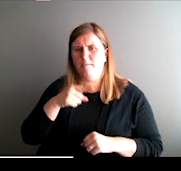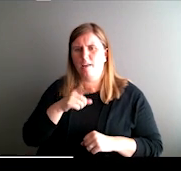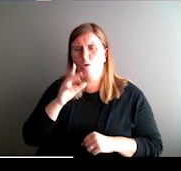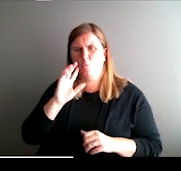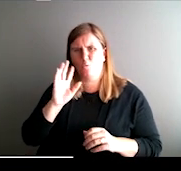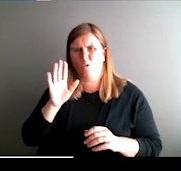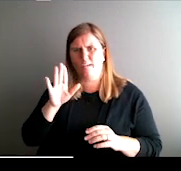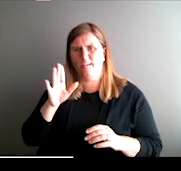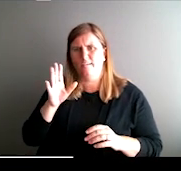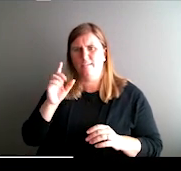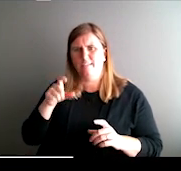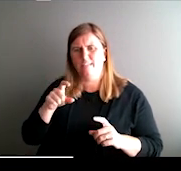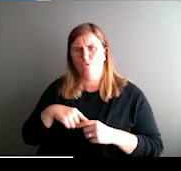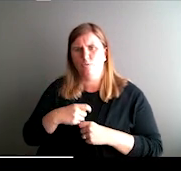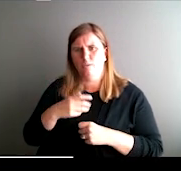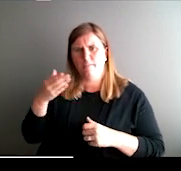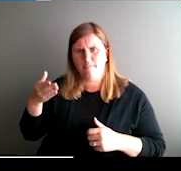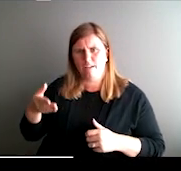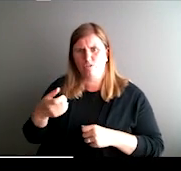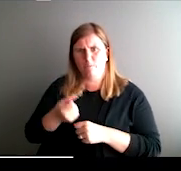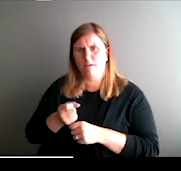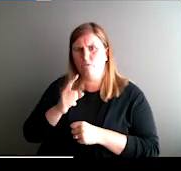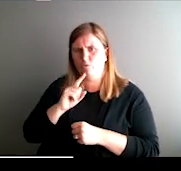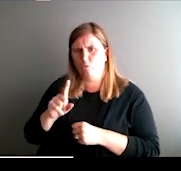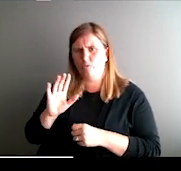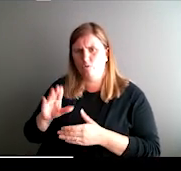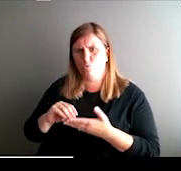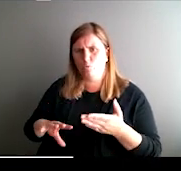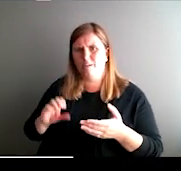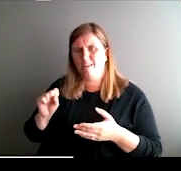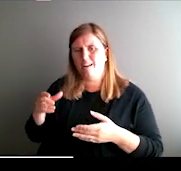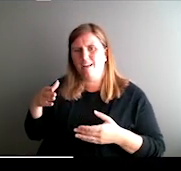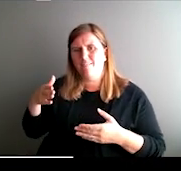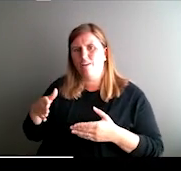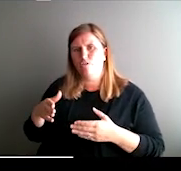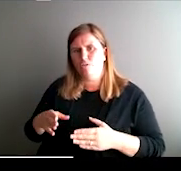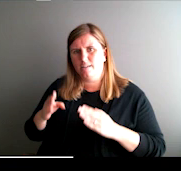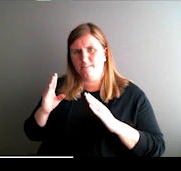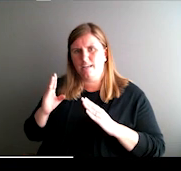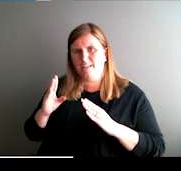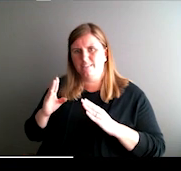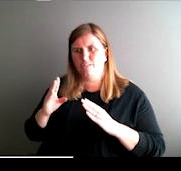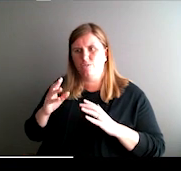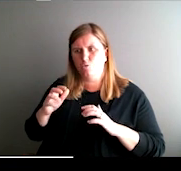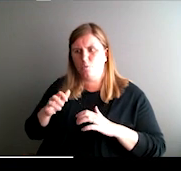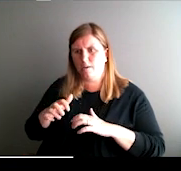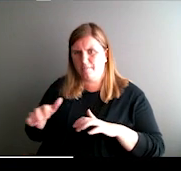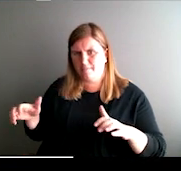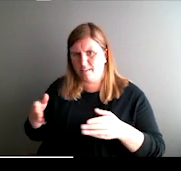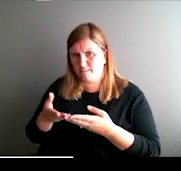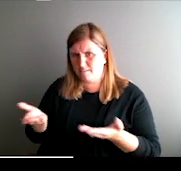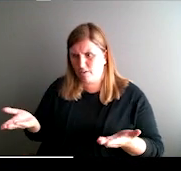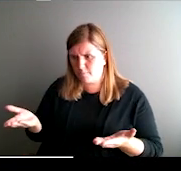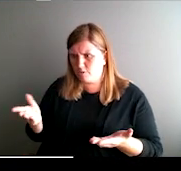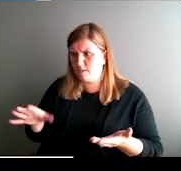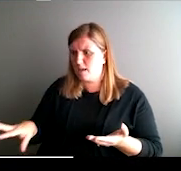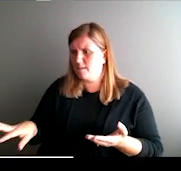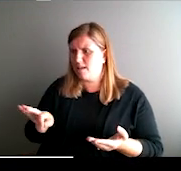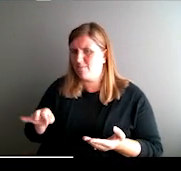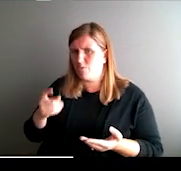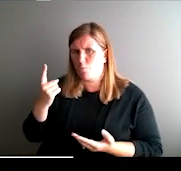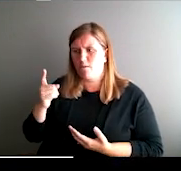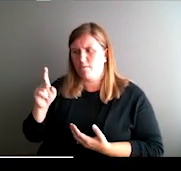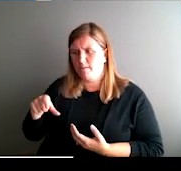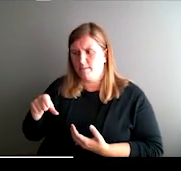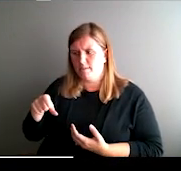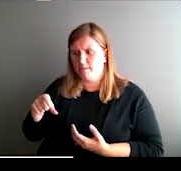you want to make sure that the student can eventually attend to a field of objects, identify the one that